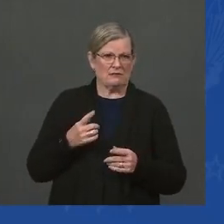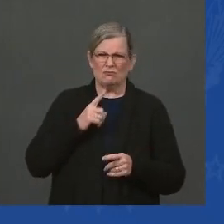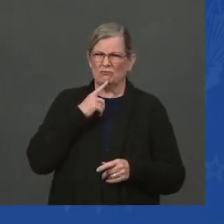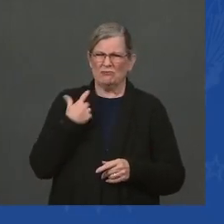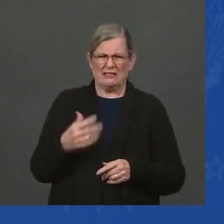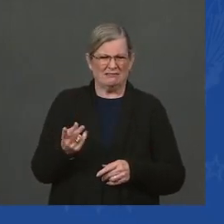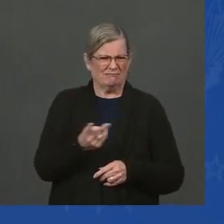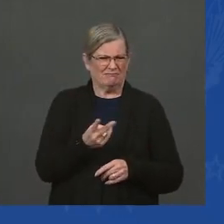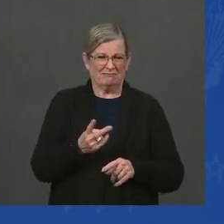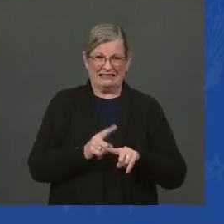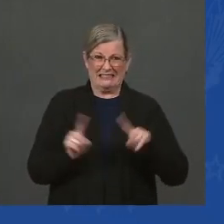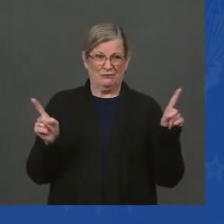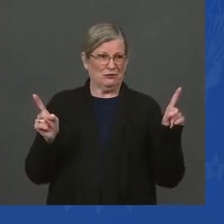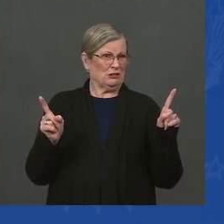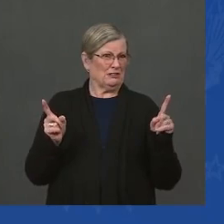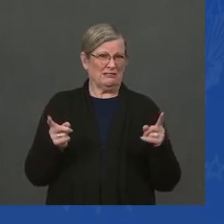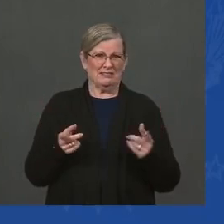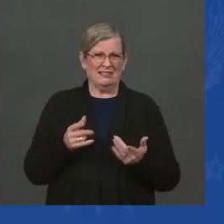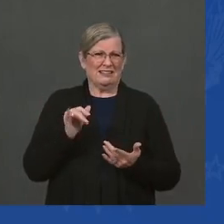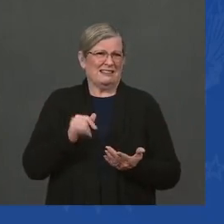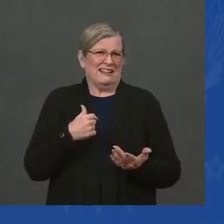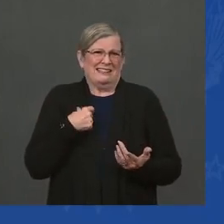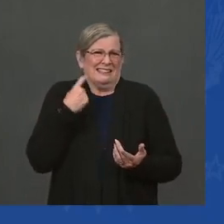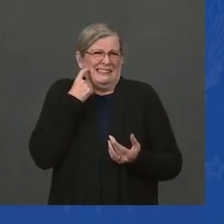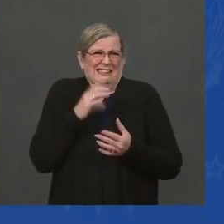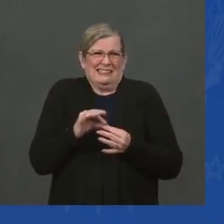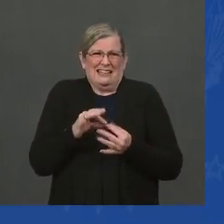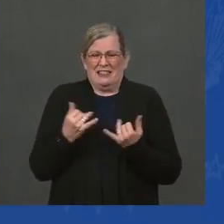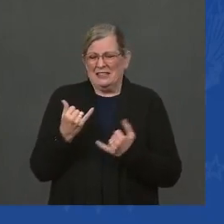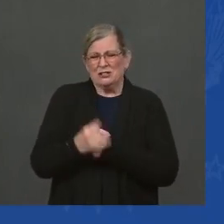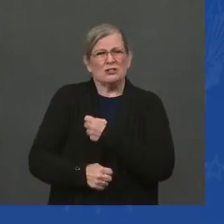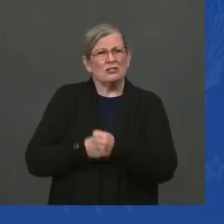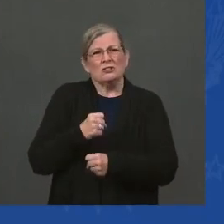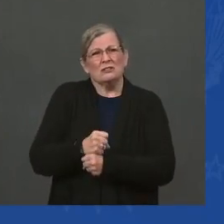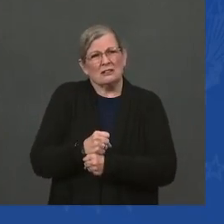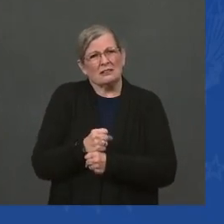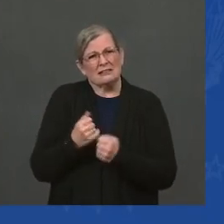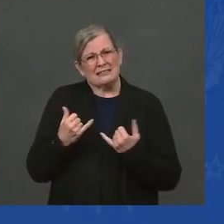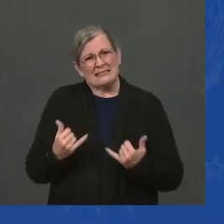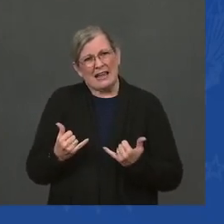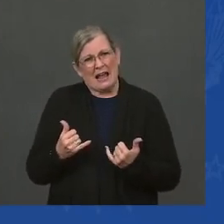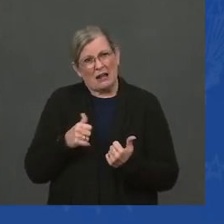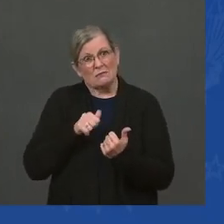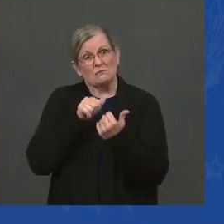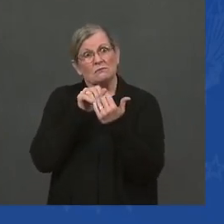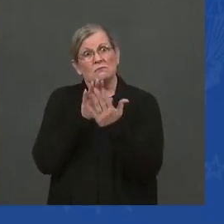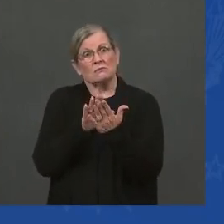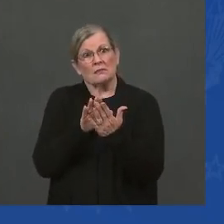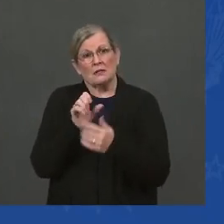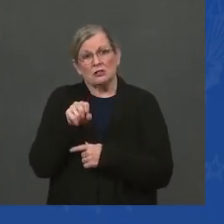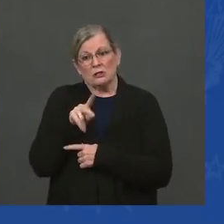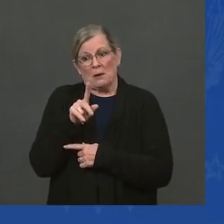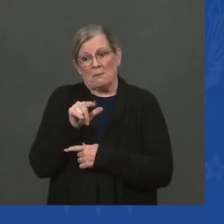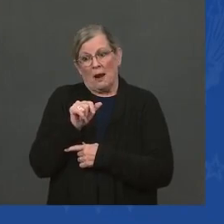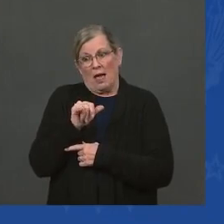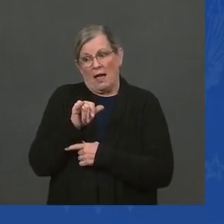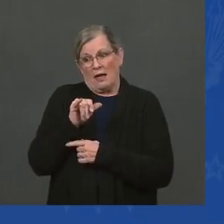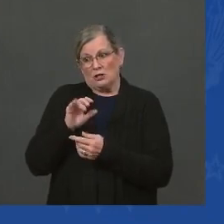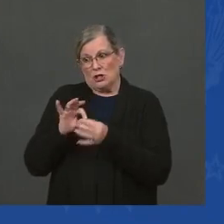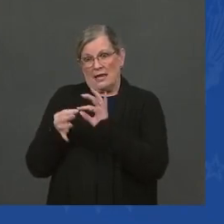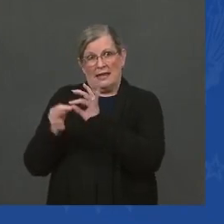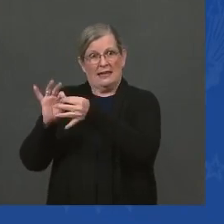as I said, this year we're working on a supply chain issue. But last Thanksgiving, I sat down with my wife, my daughter, and